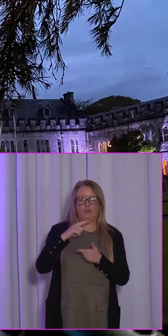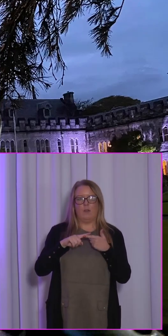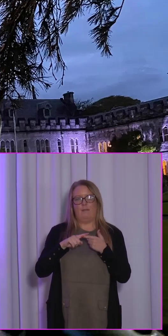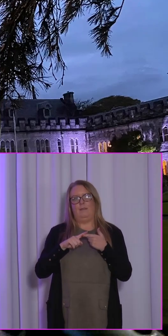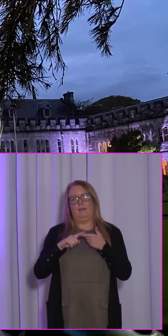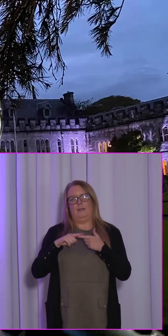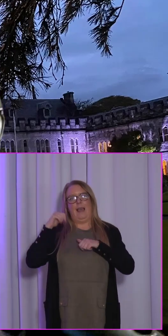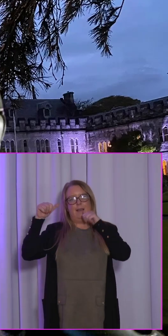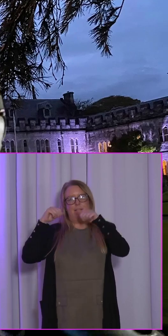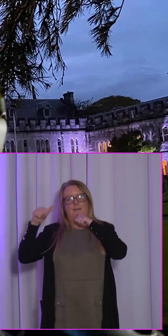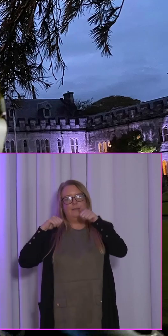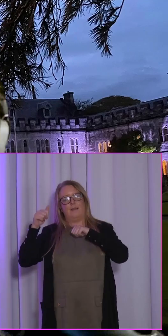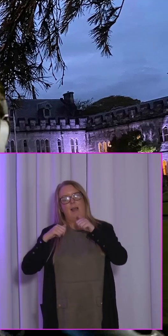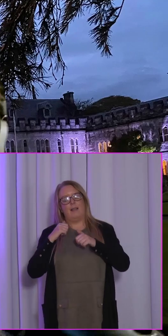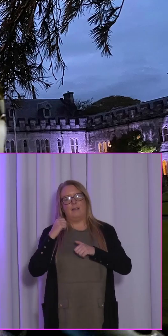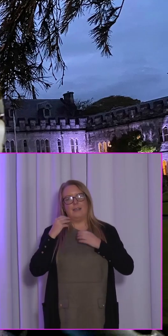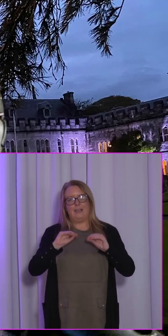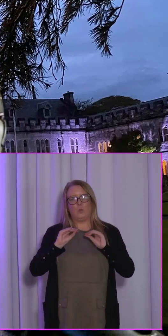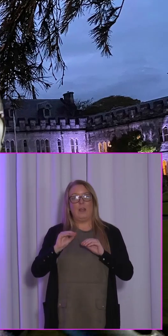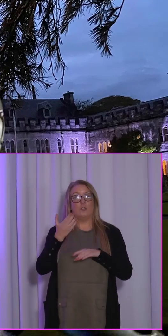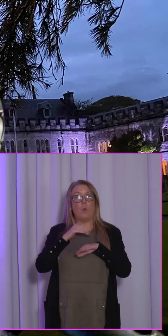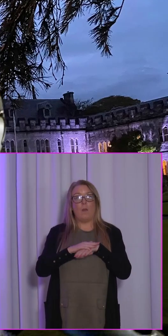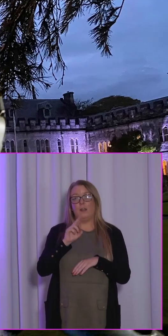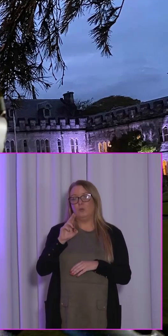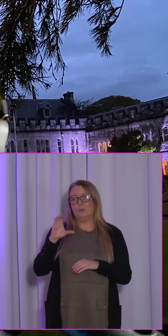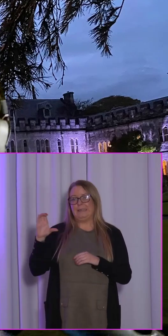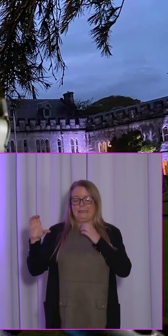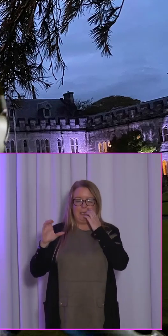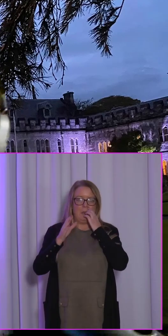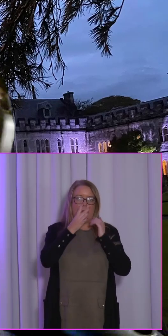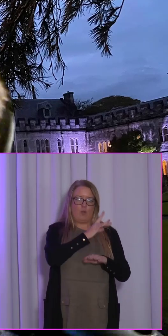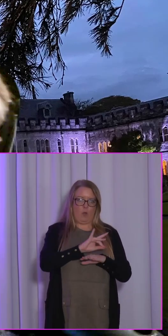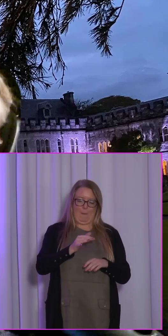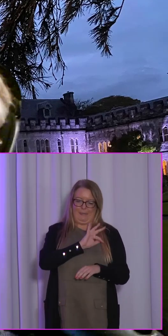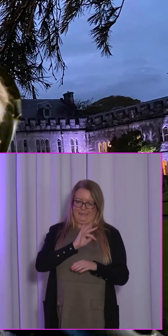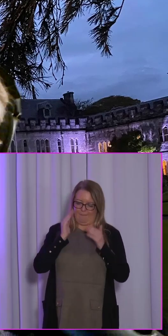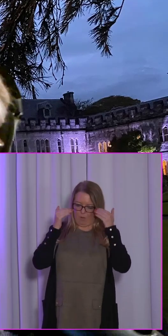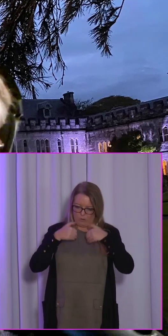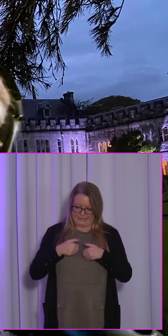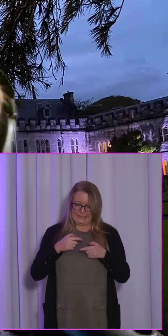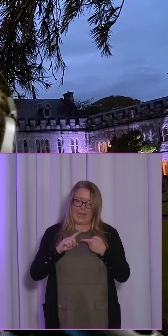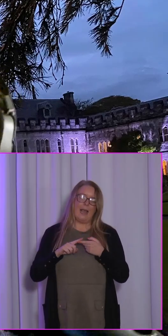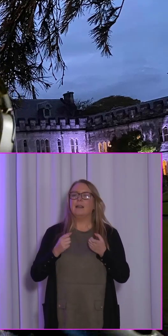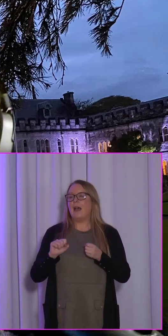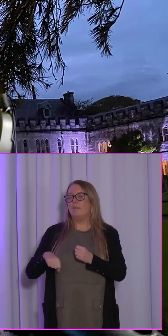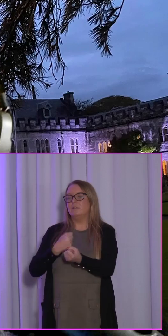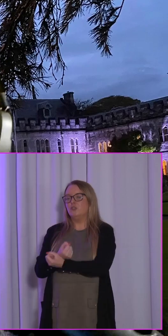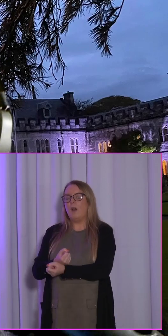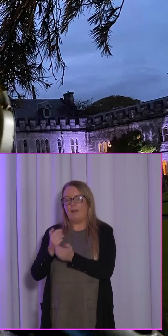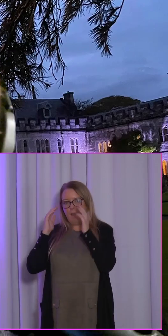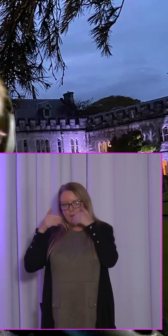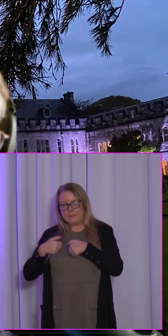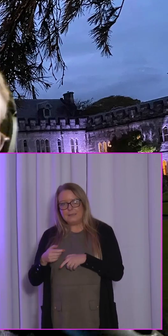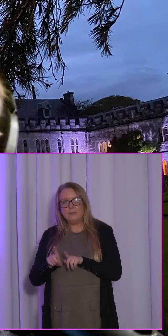Education at University College Cork. I'm also autistic, and I'm a carer for an autistic son.